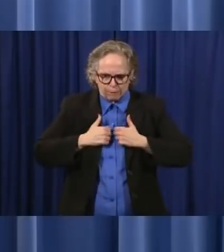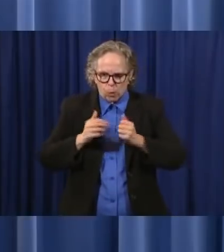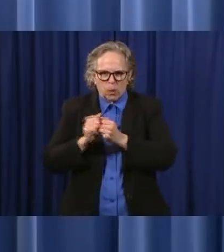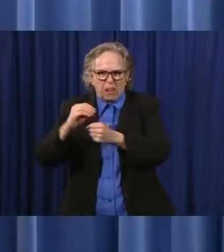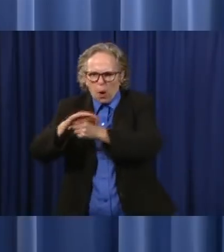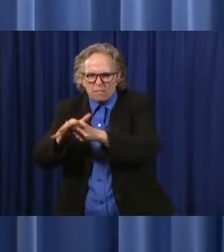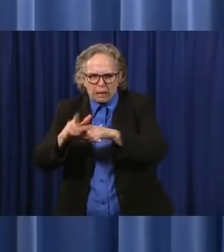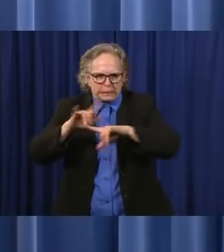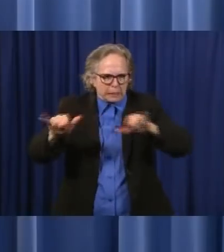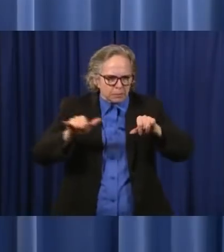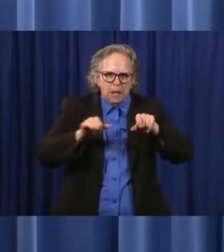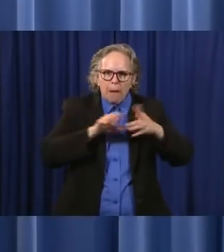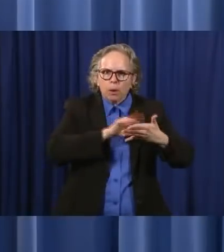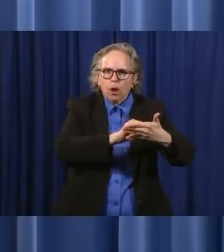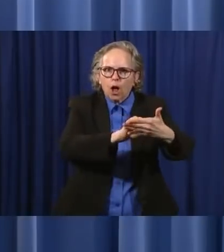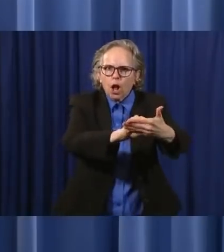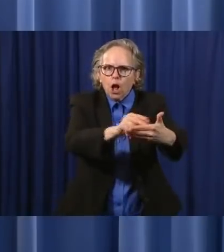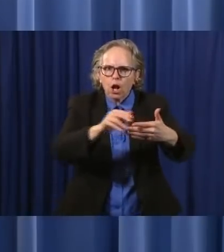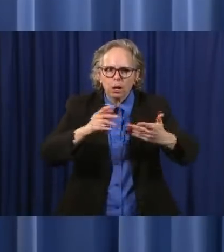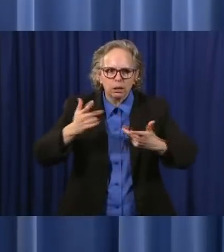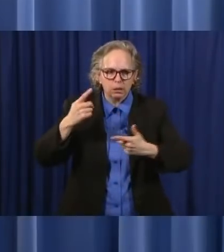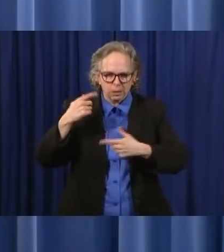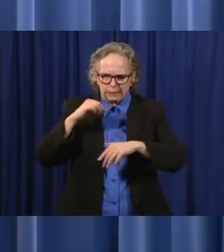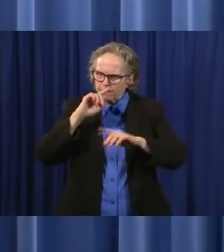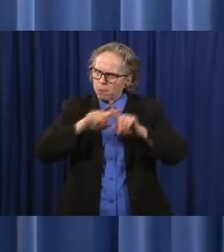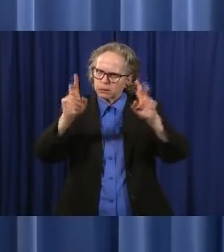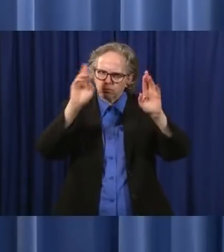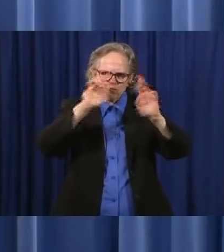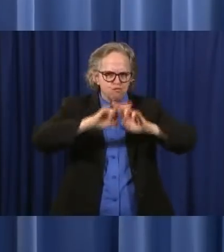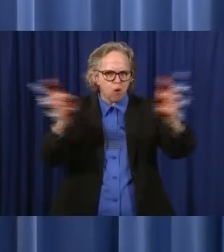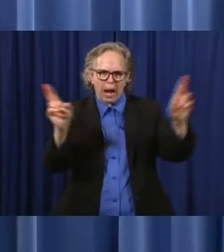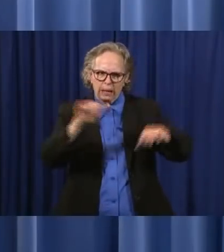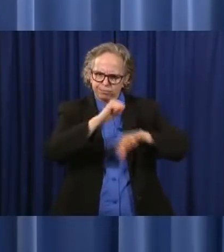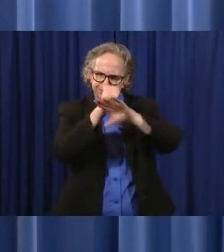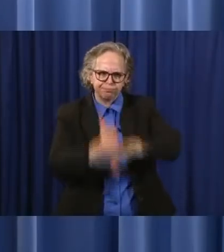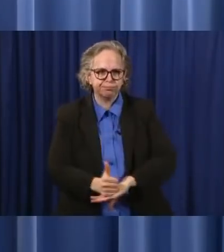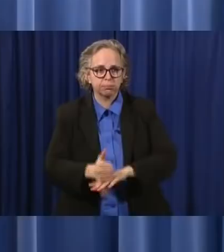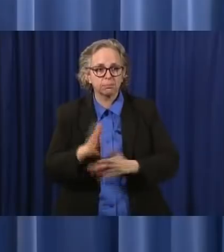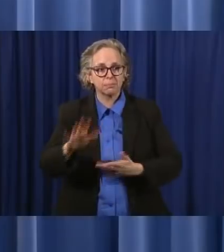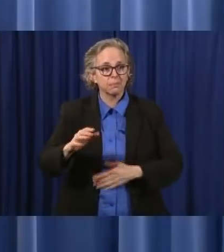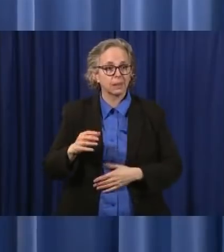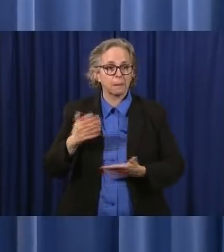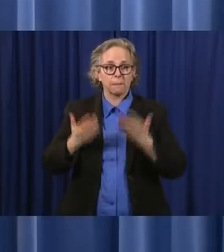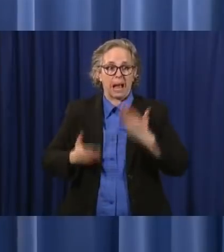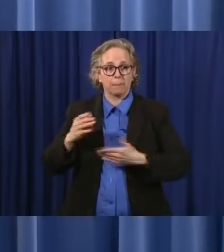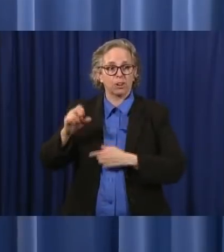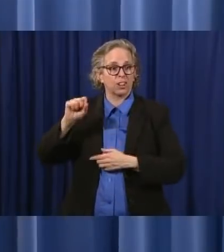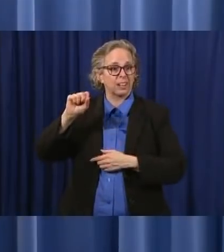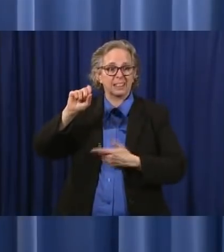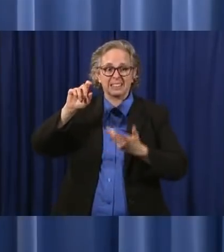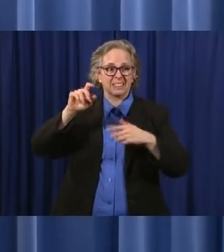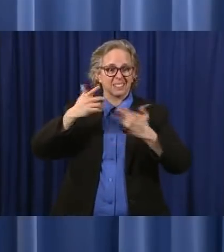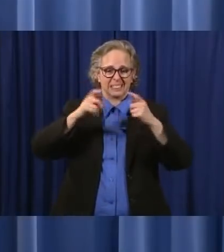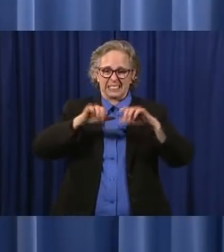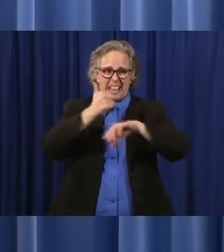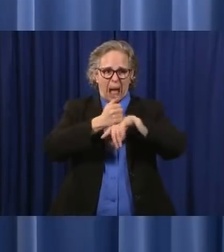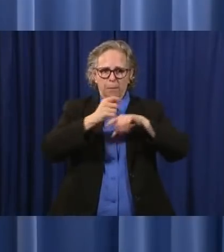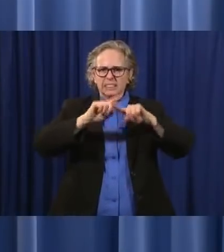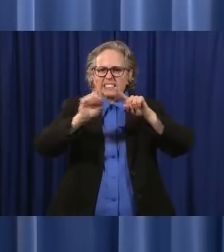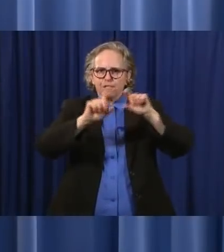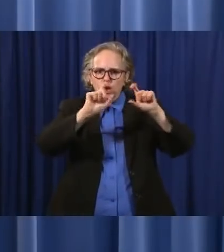they would come up with the best spacing, how they would stagger, maybe stagger lunch even more than it might be staggered now, how they